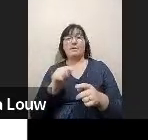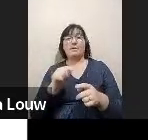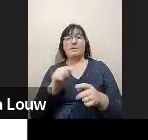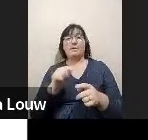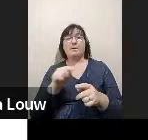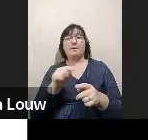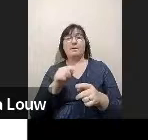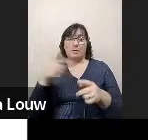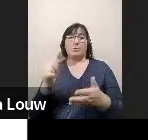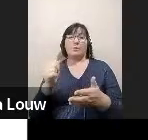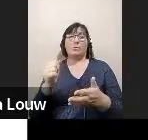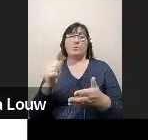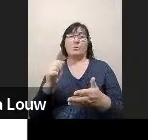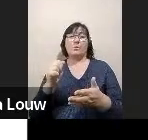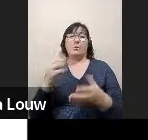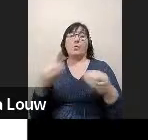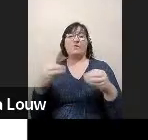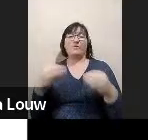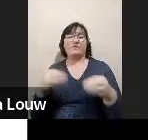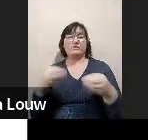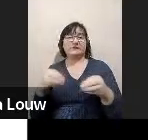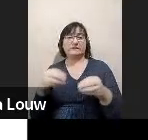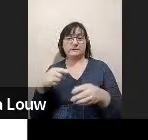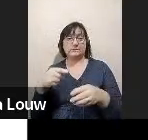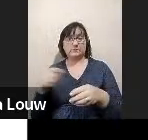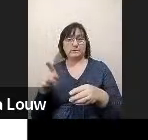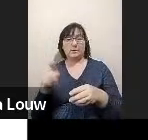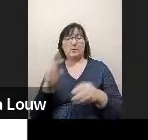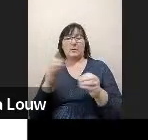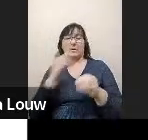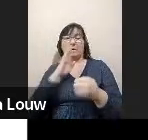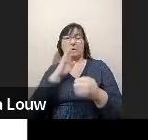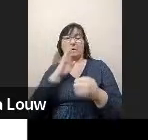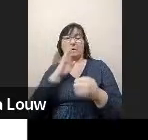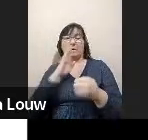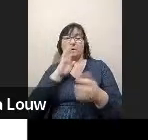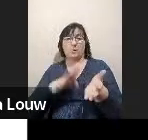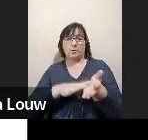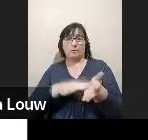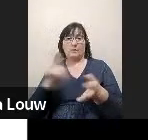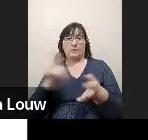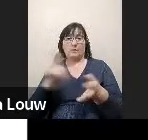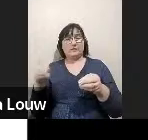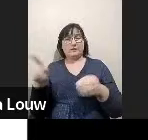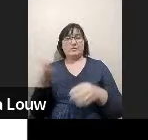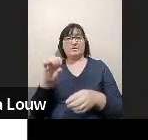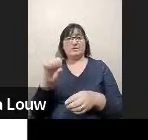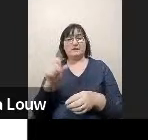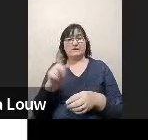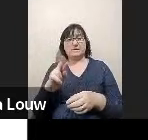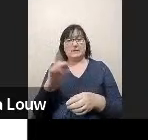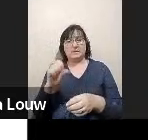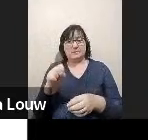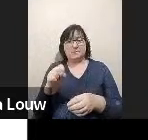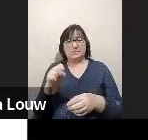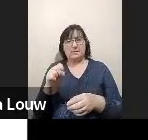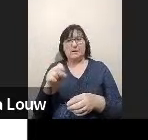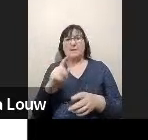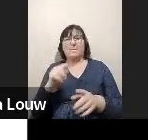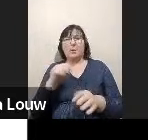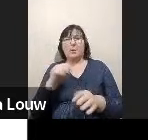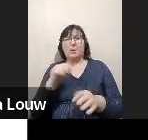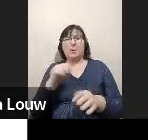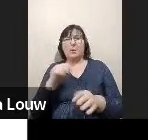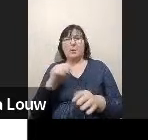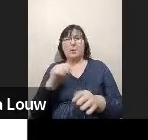or it can be whereby you have an appointment at a branch. What do we mean by merge? Now, on our